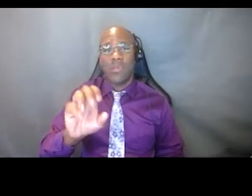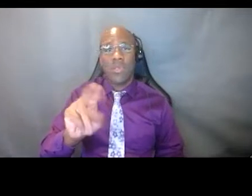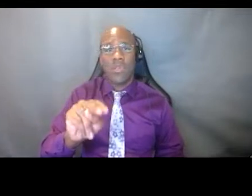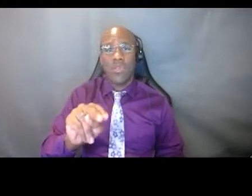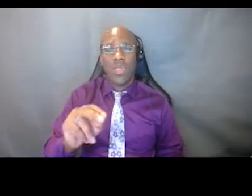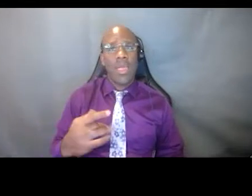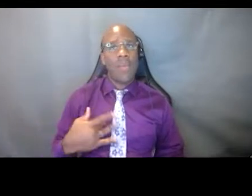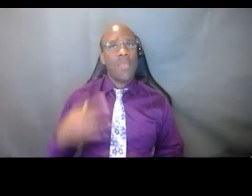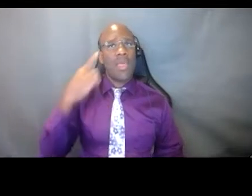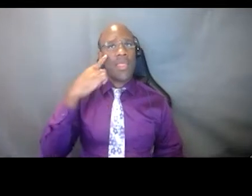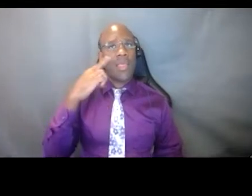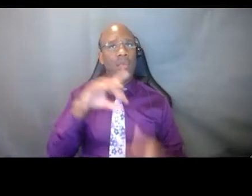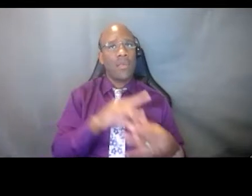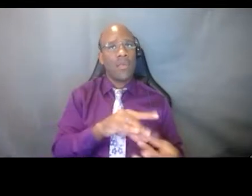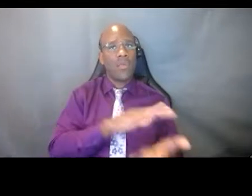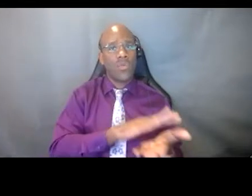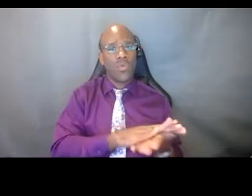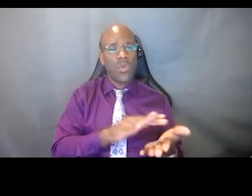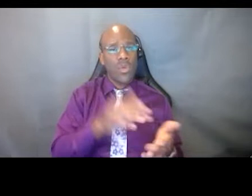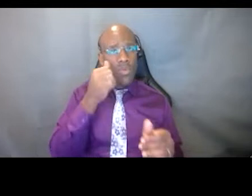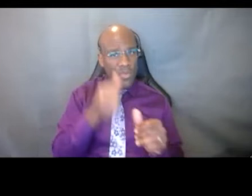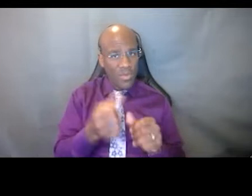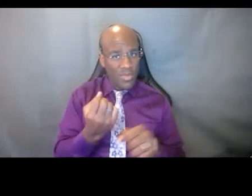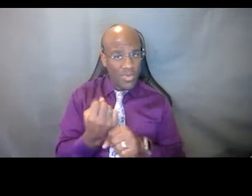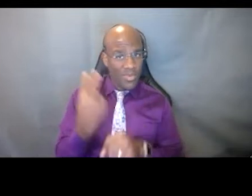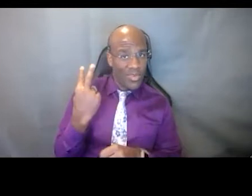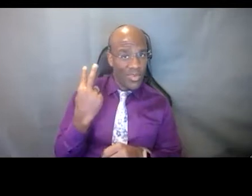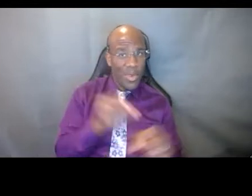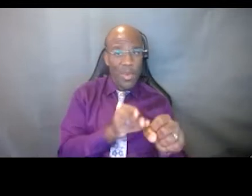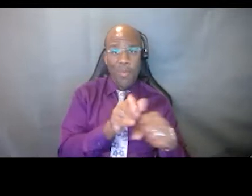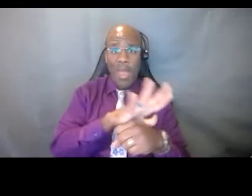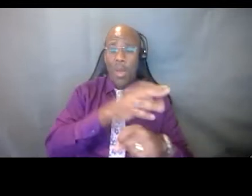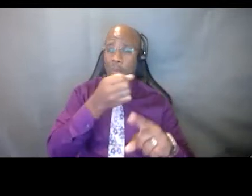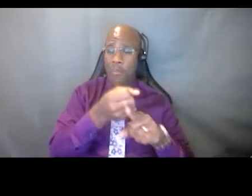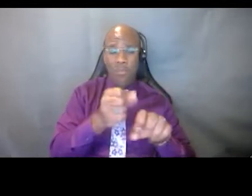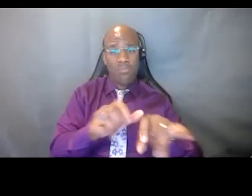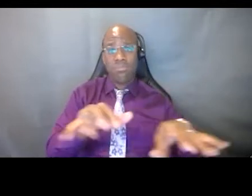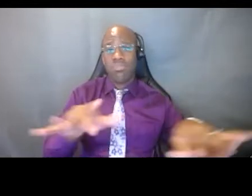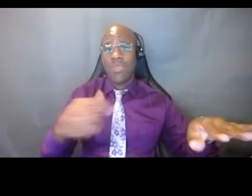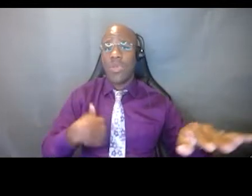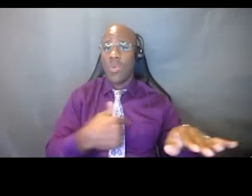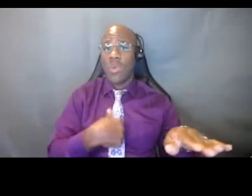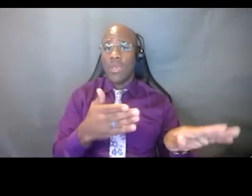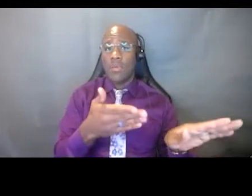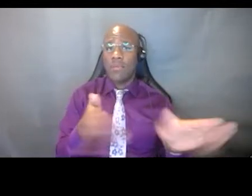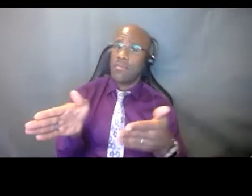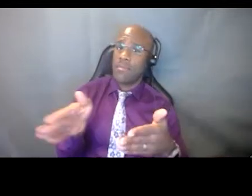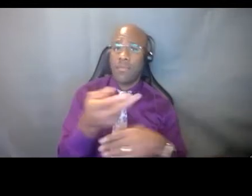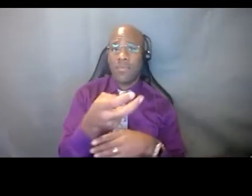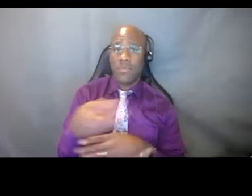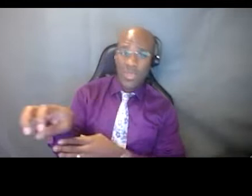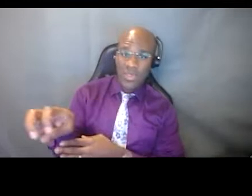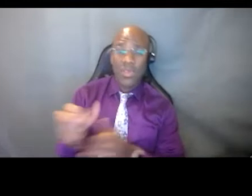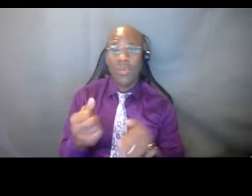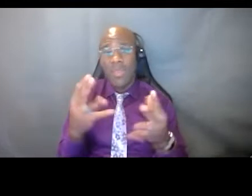but we have to think 2 years ago, we transitioned when the pandemic hit, right? That sent a lot of families in a lot of different directions